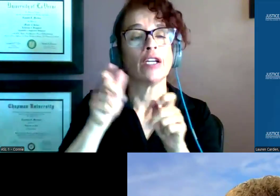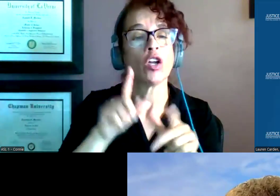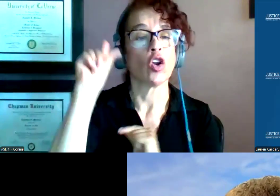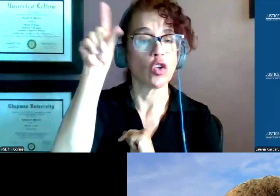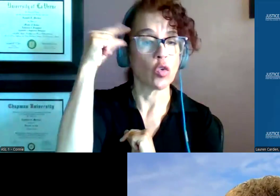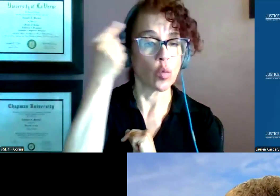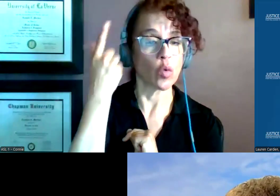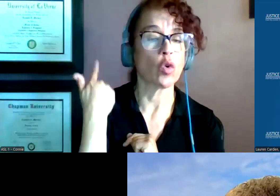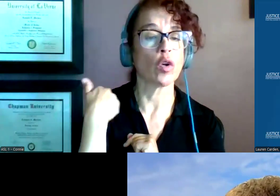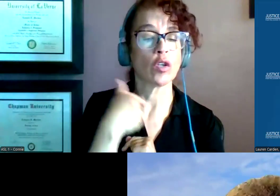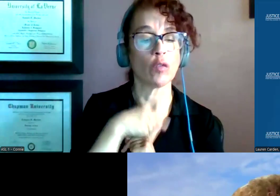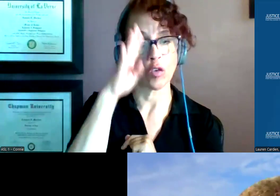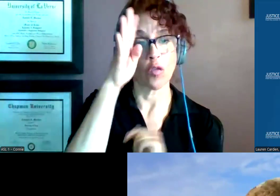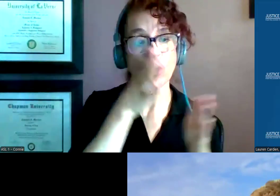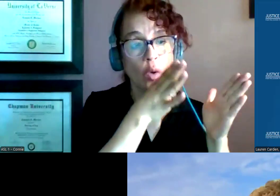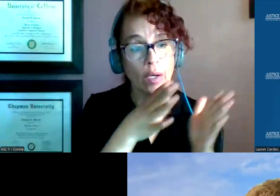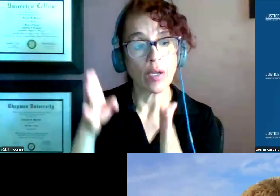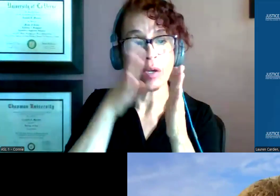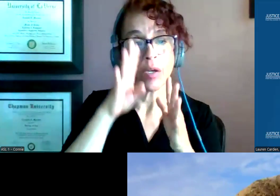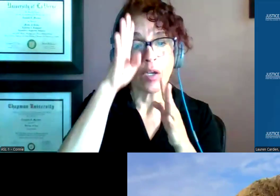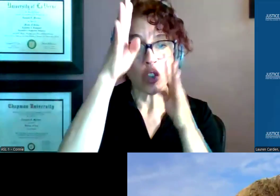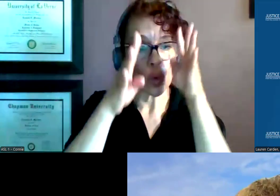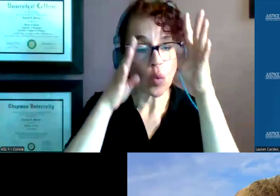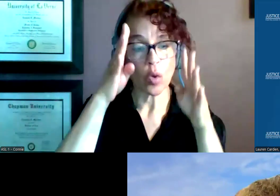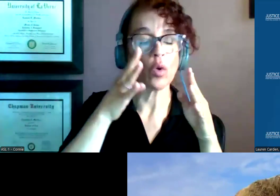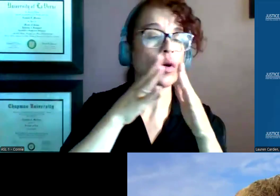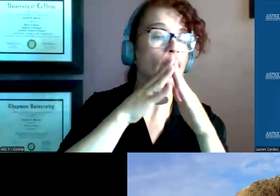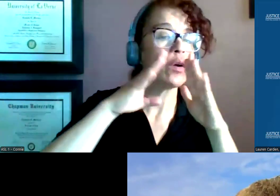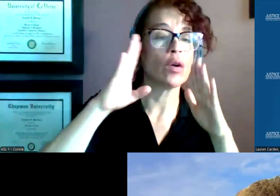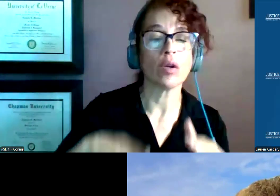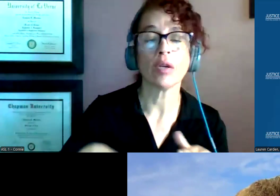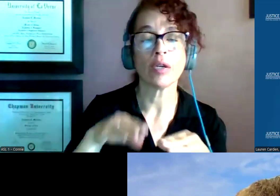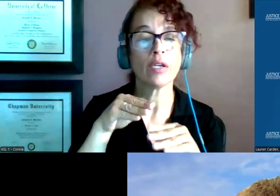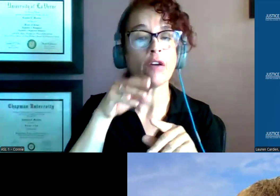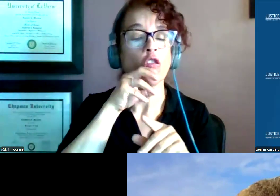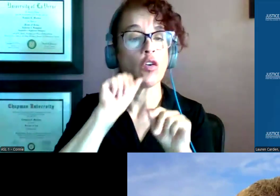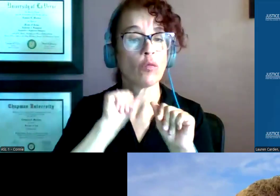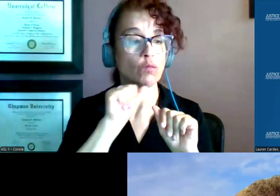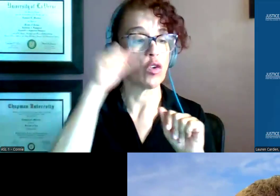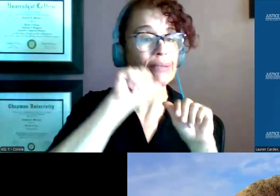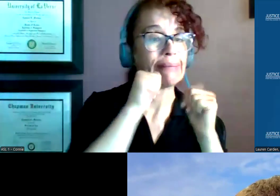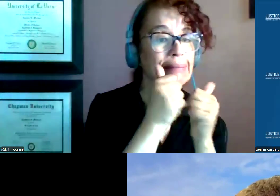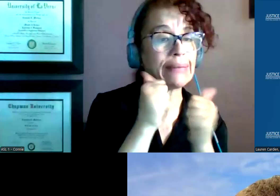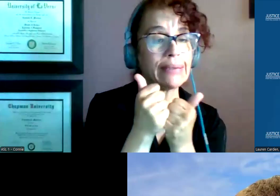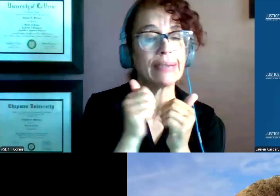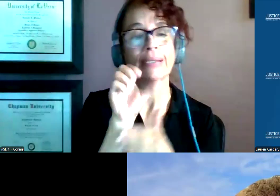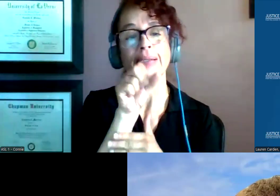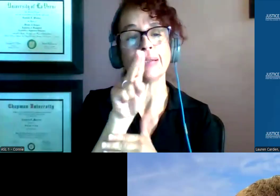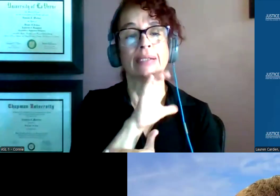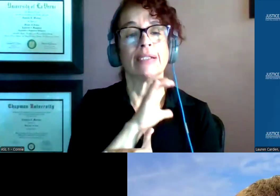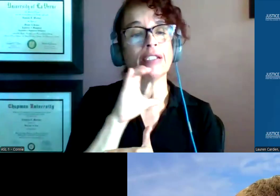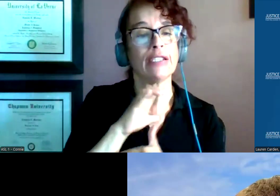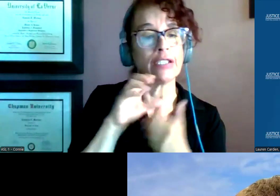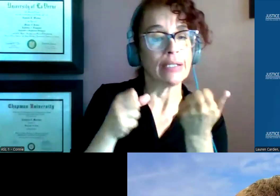governor's reorganization plan to create the California Housing and Homelessness Agency. So on the subcommittee, we support the creation